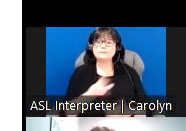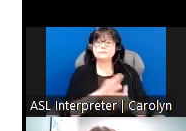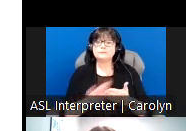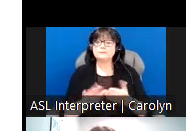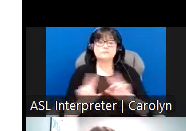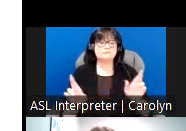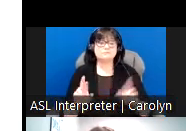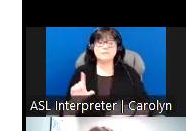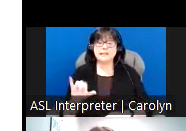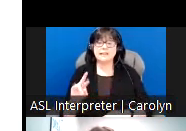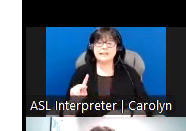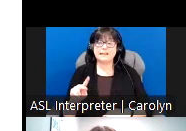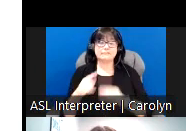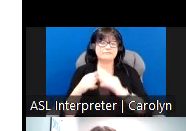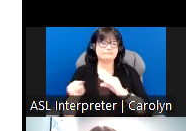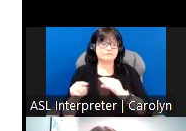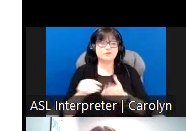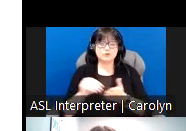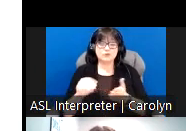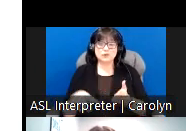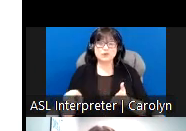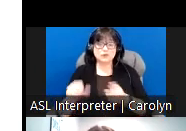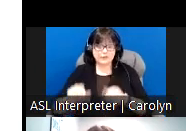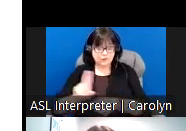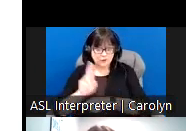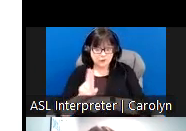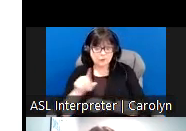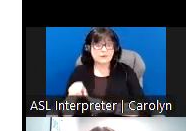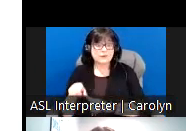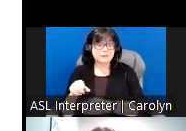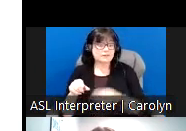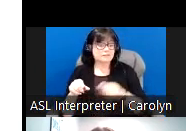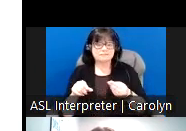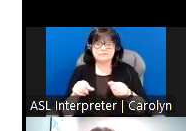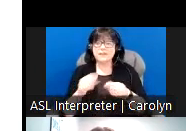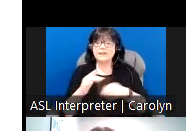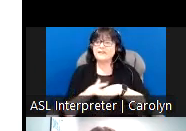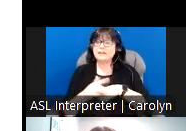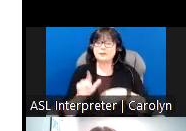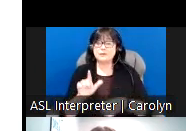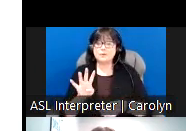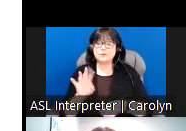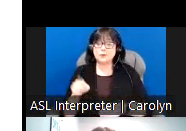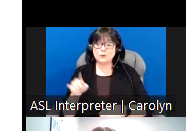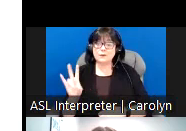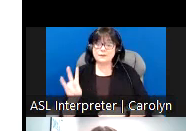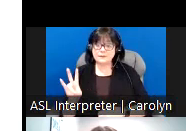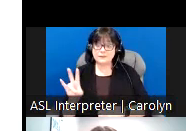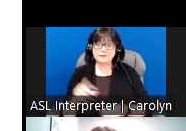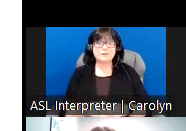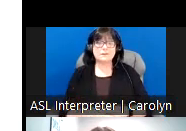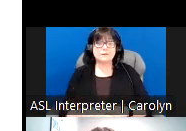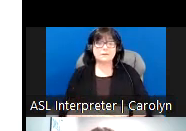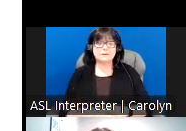the assessment. So again, it's open, as can be utilized 24/7. And then the assessor can go into an administrative